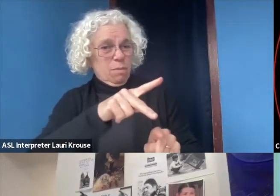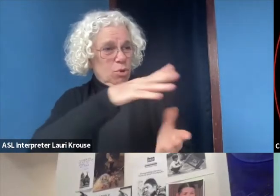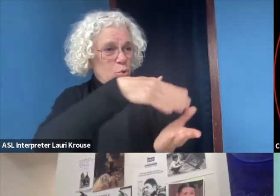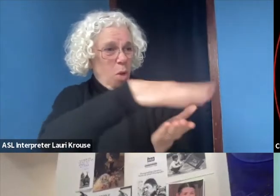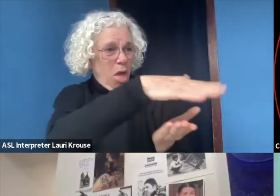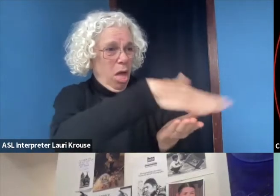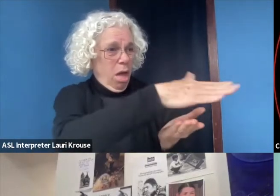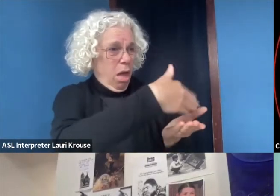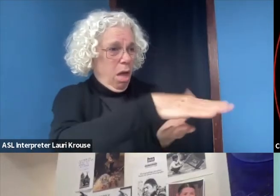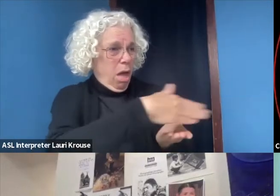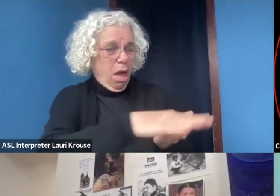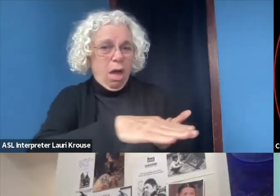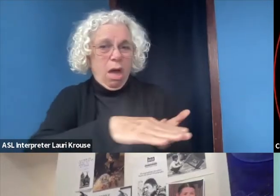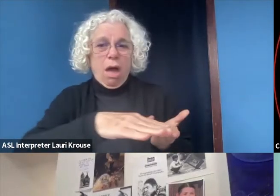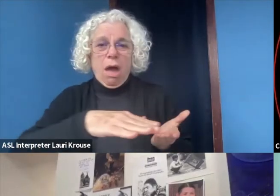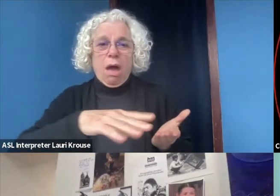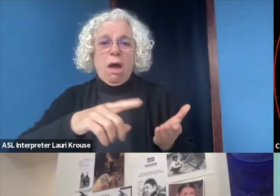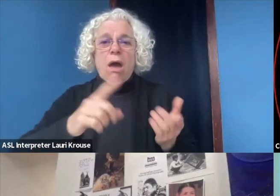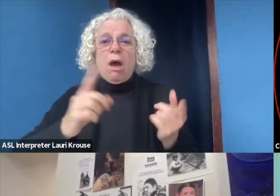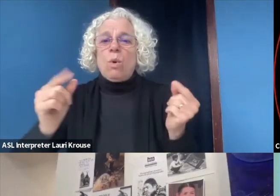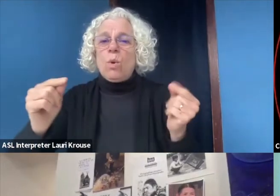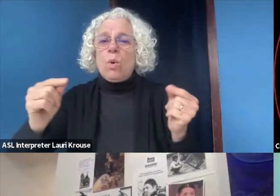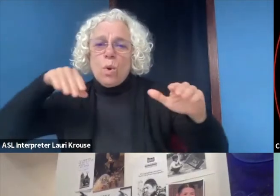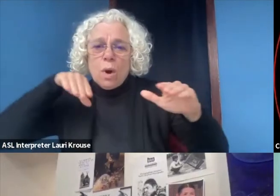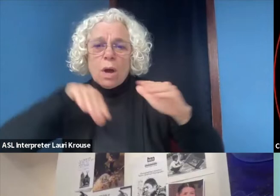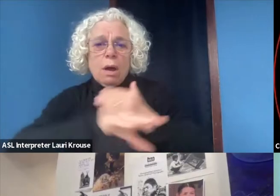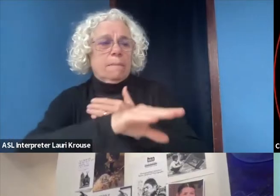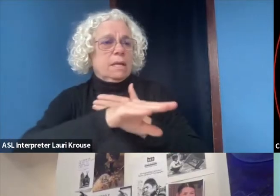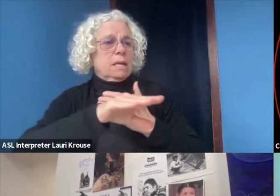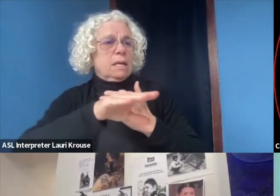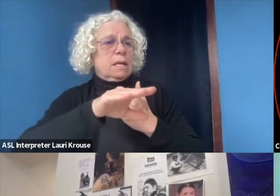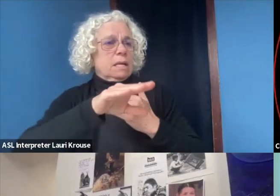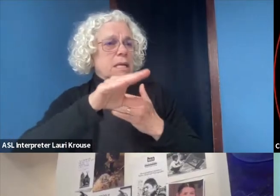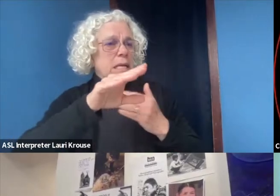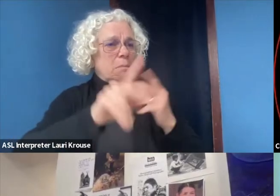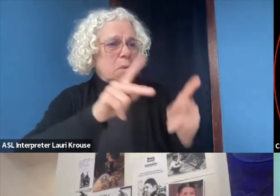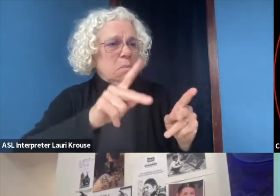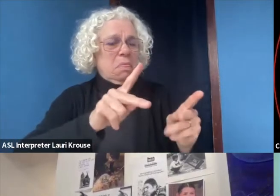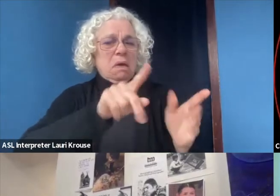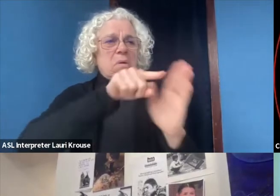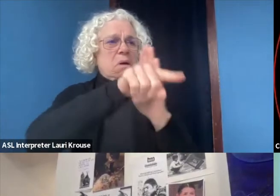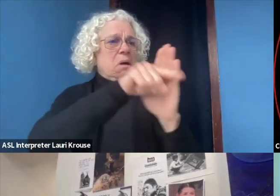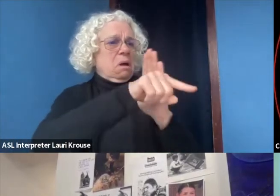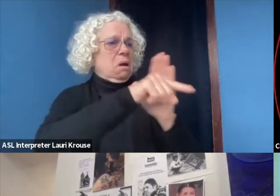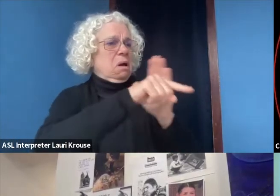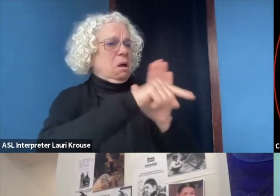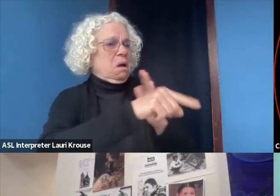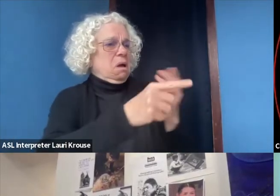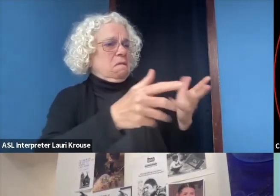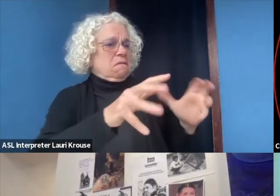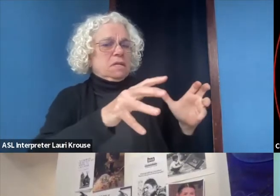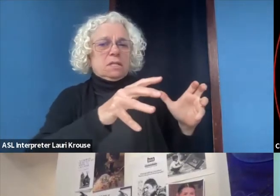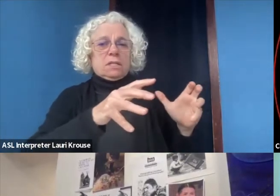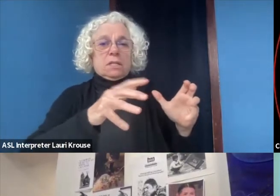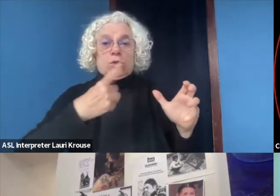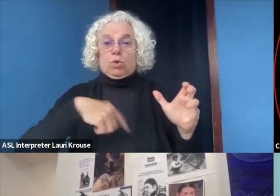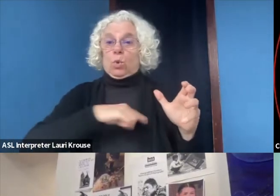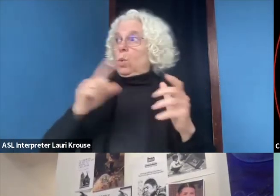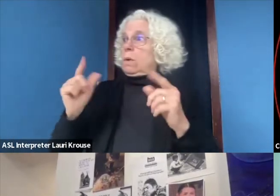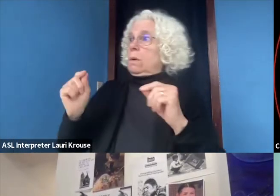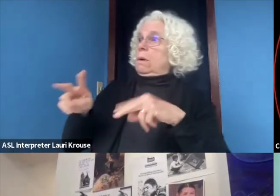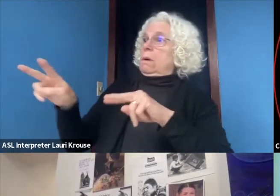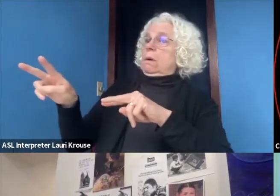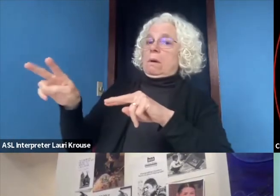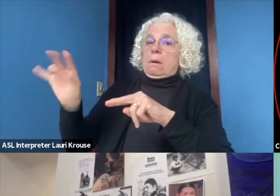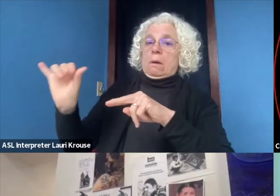And they would come in and they would massacre our villages. And we would take off and we would leave and we would go to a new